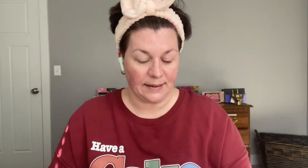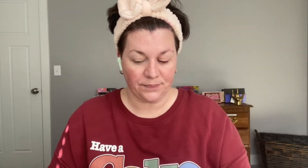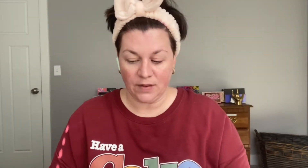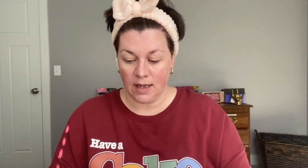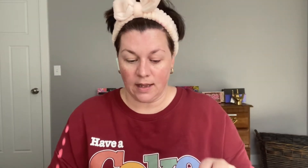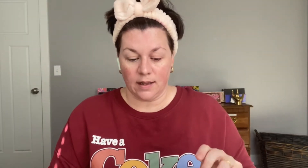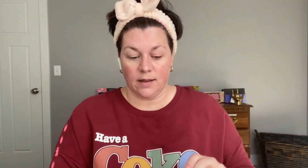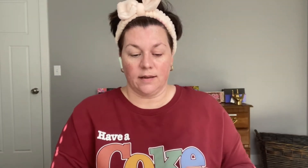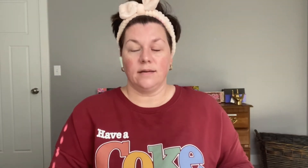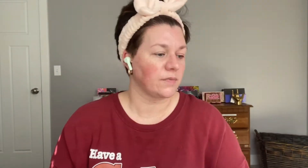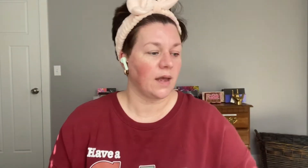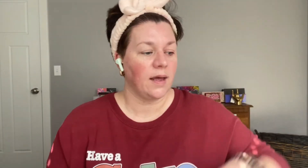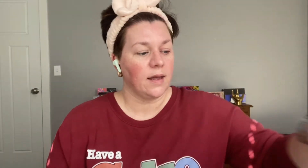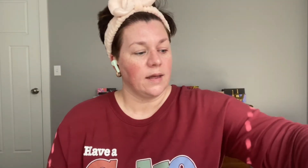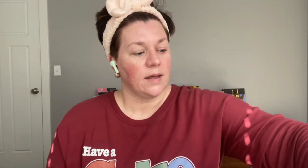today.